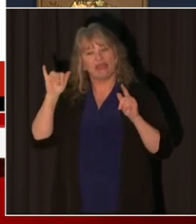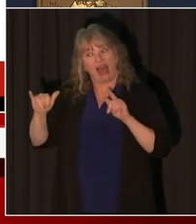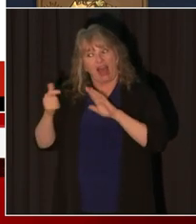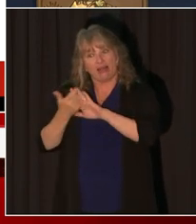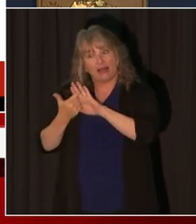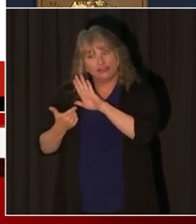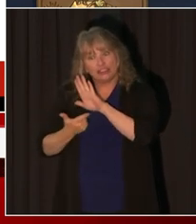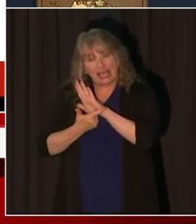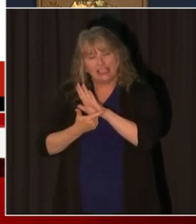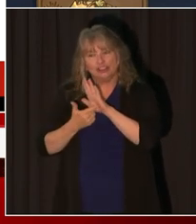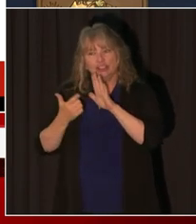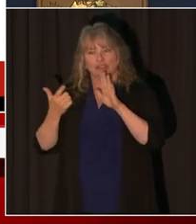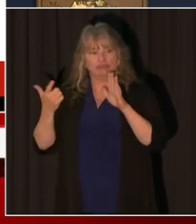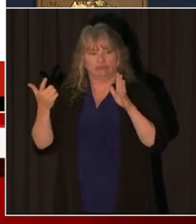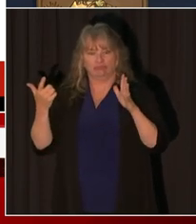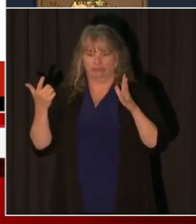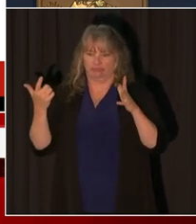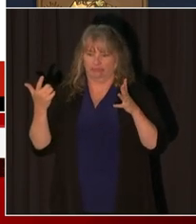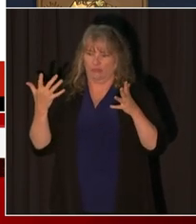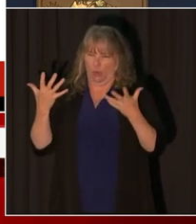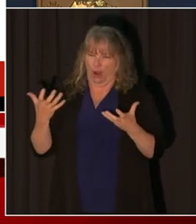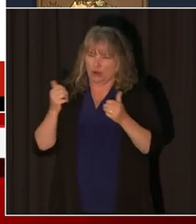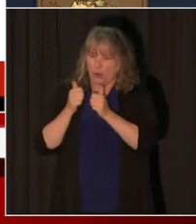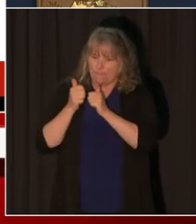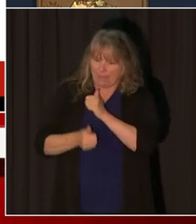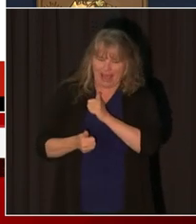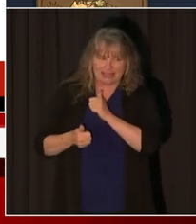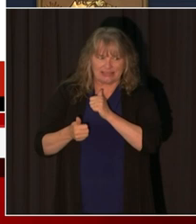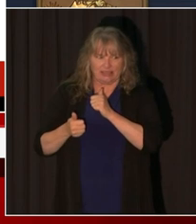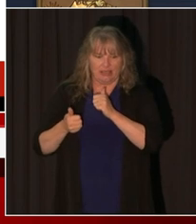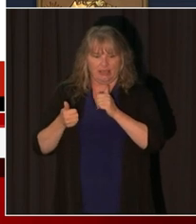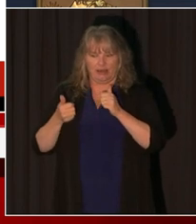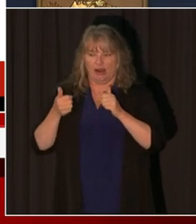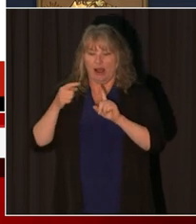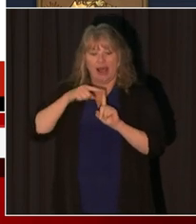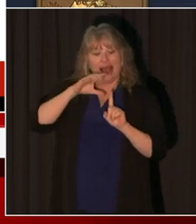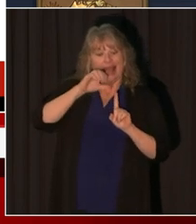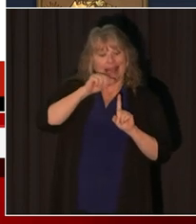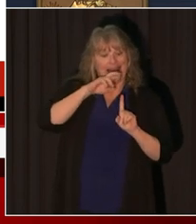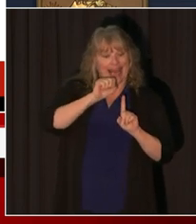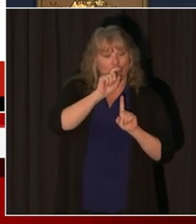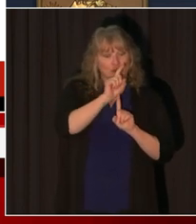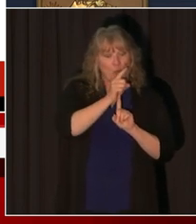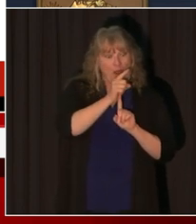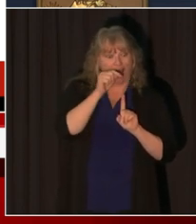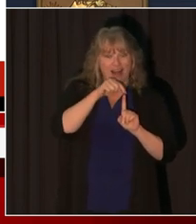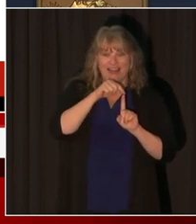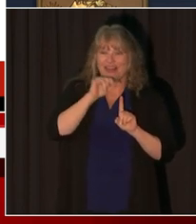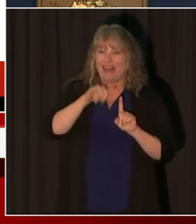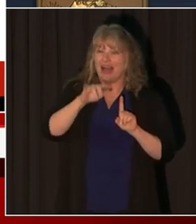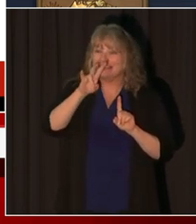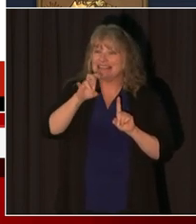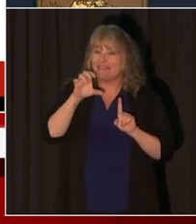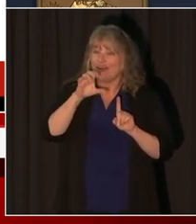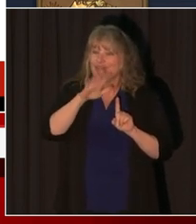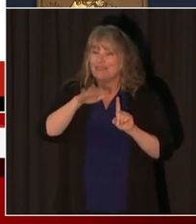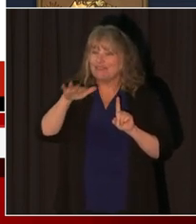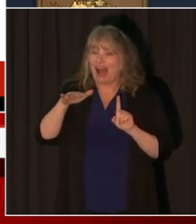be made whole from the Whole Left and CARES 1 to the tune of $755